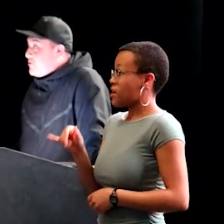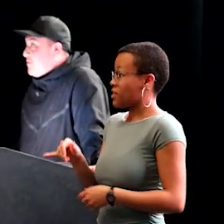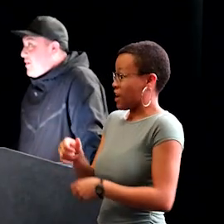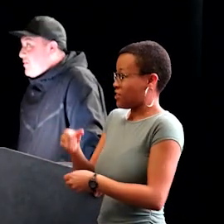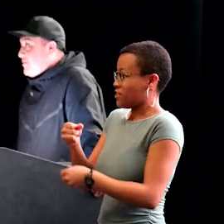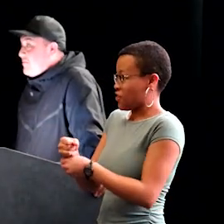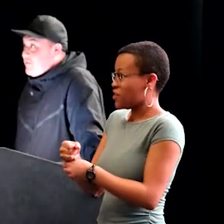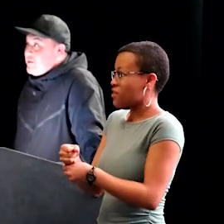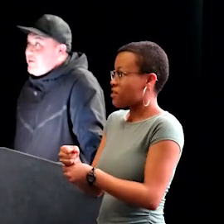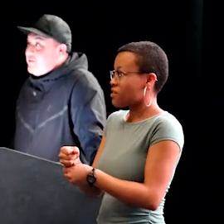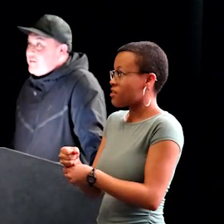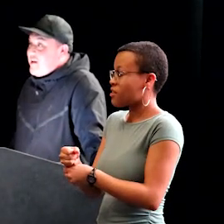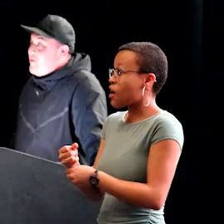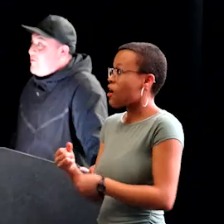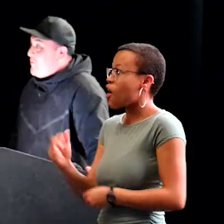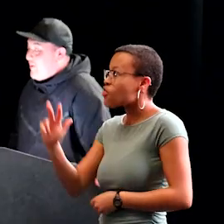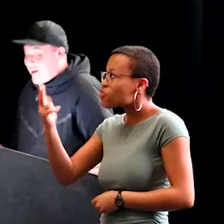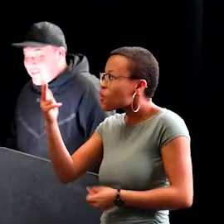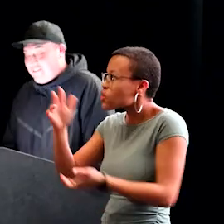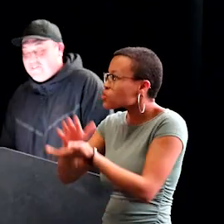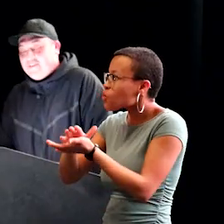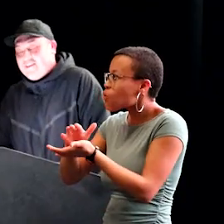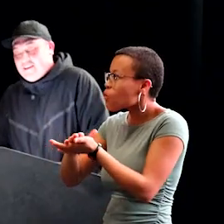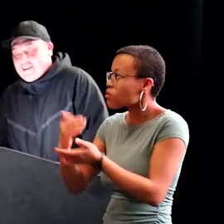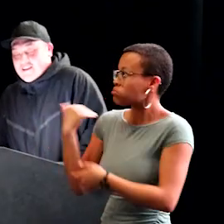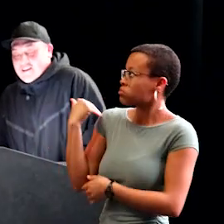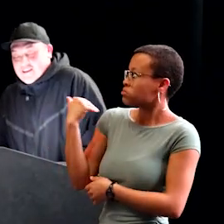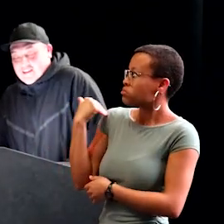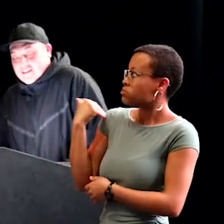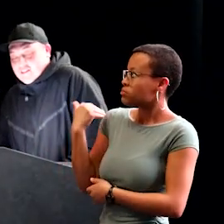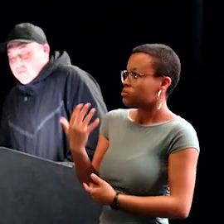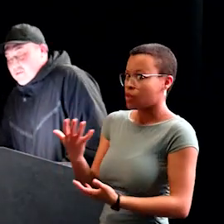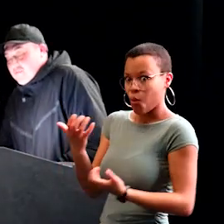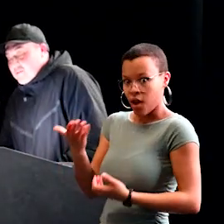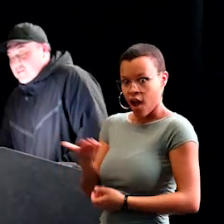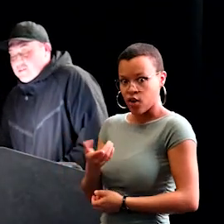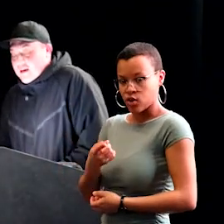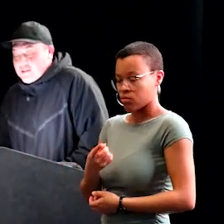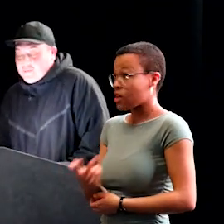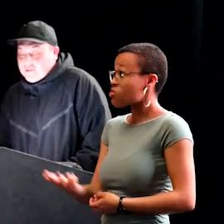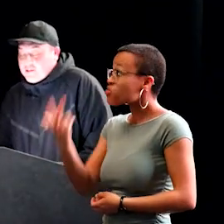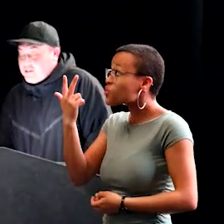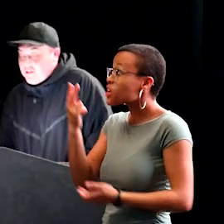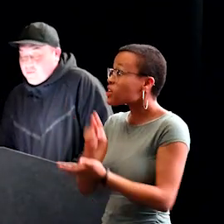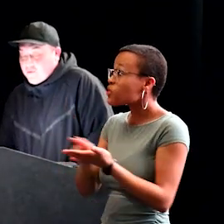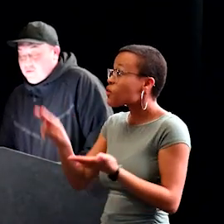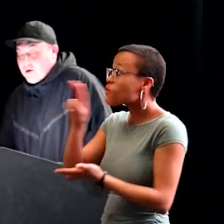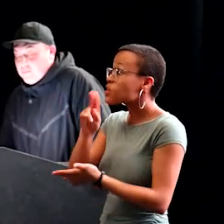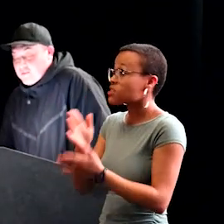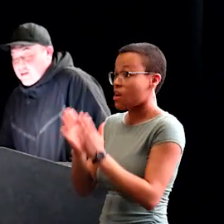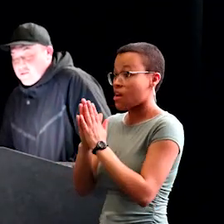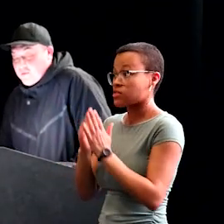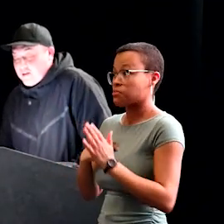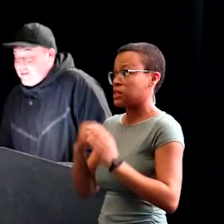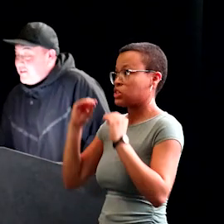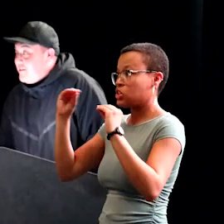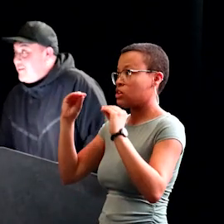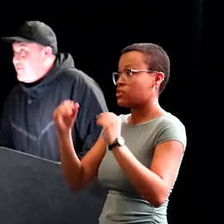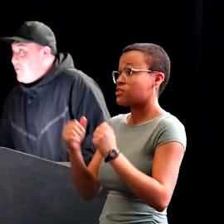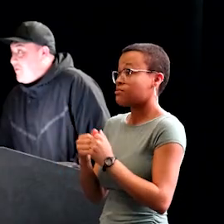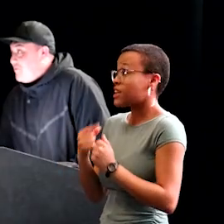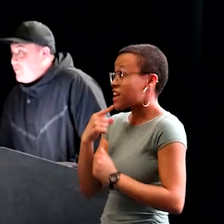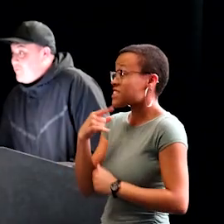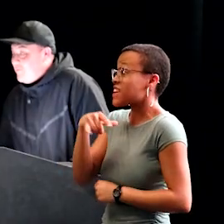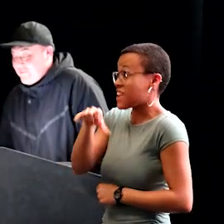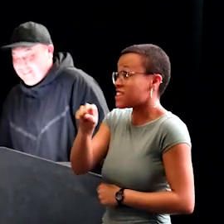another school reached out and said, hey, we want to hire you. 3 universities asked me to teach in their programs, and guess what? I said yes